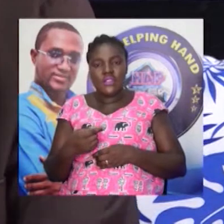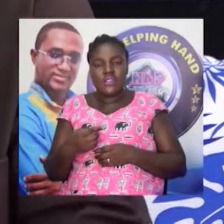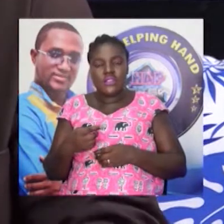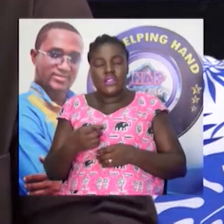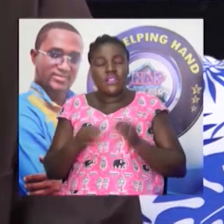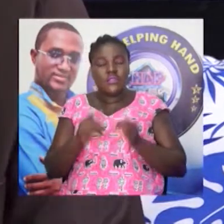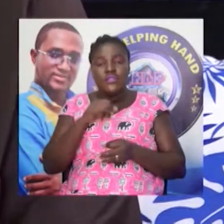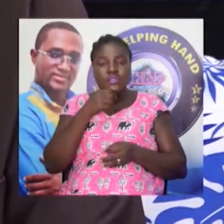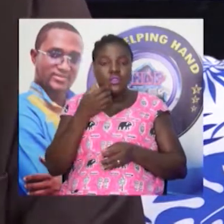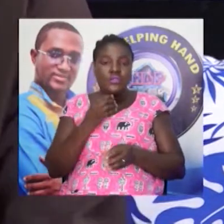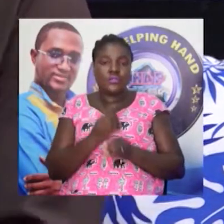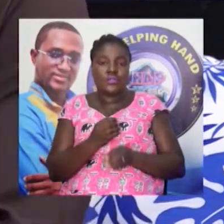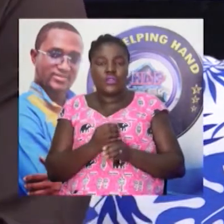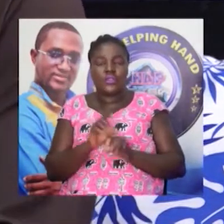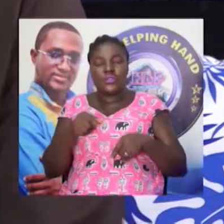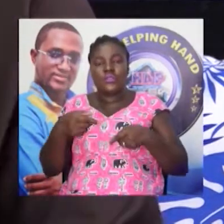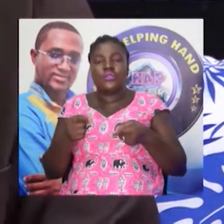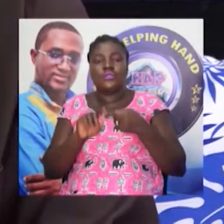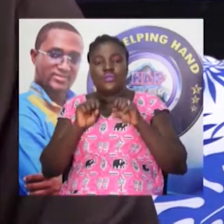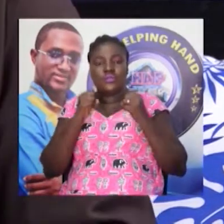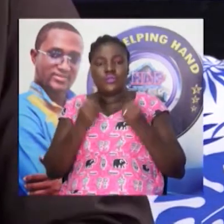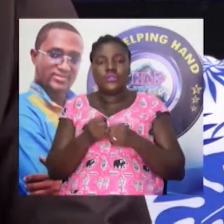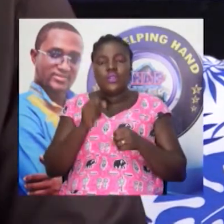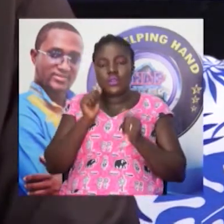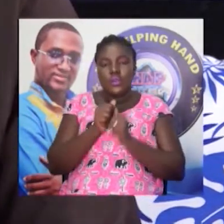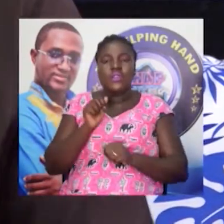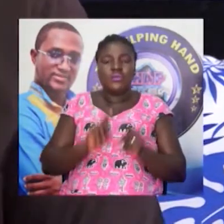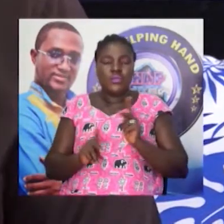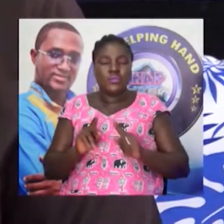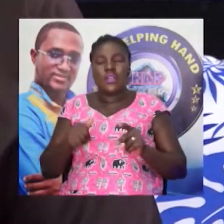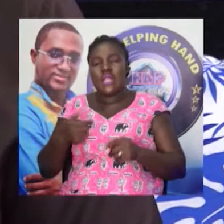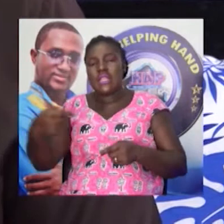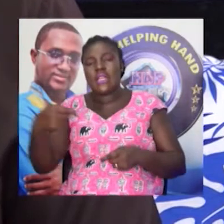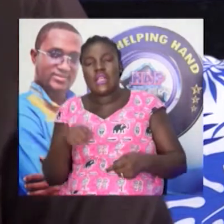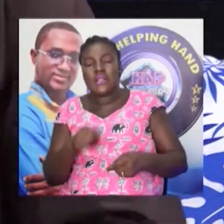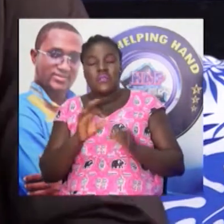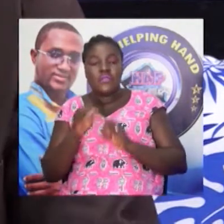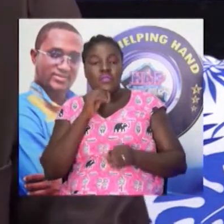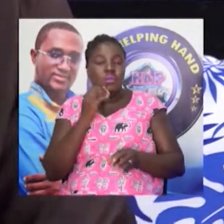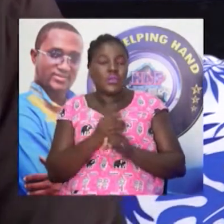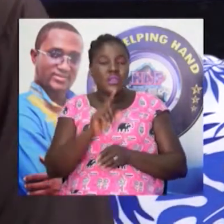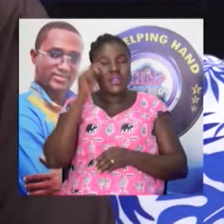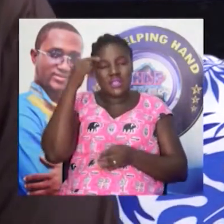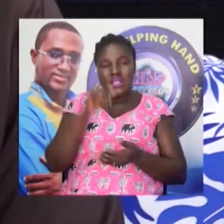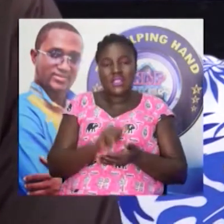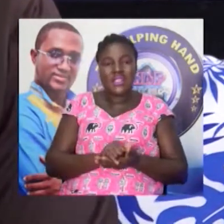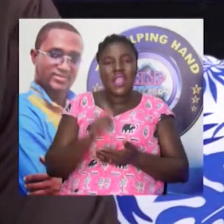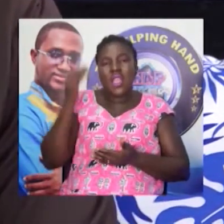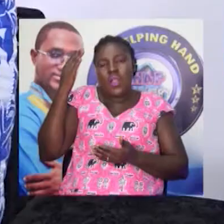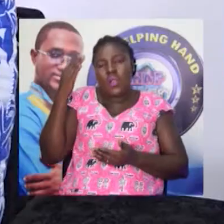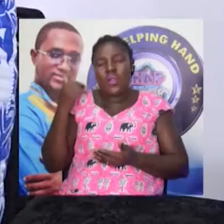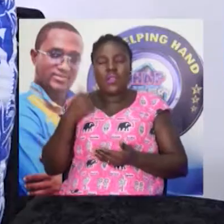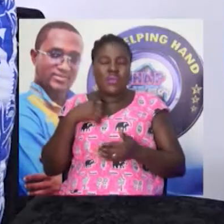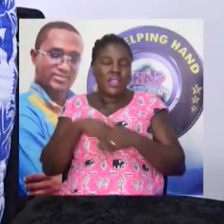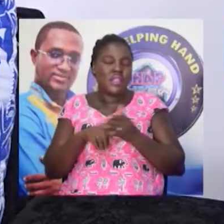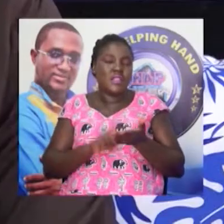you walk into the society, you are with people and all that, other people come. If you're not careful, you think that, why am I even in this profession?